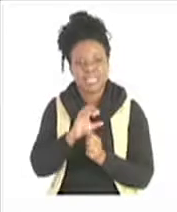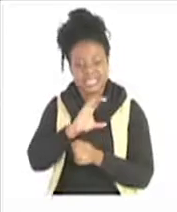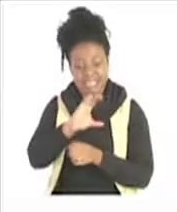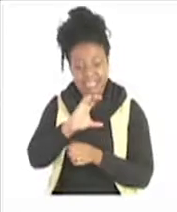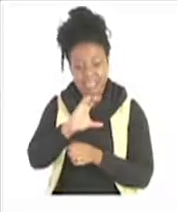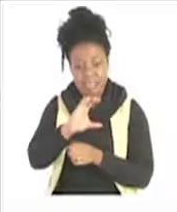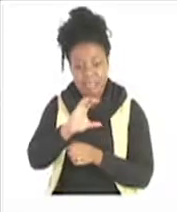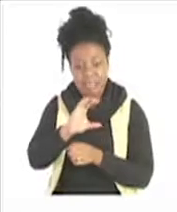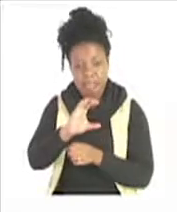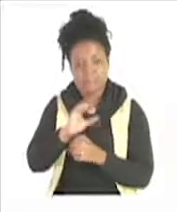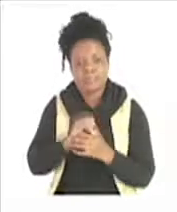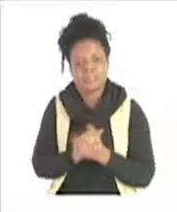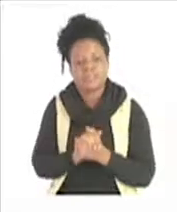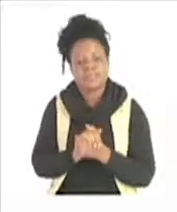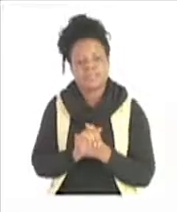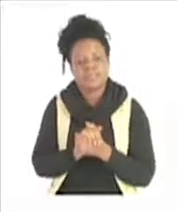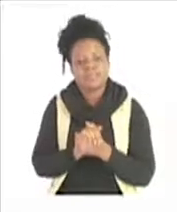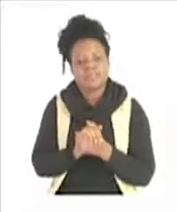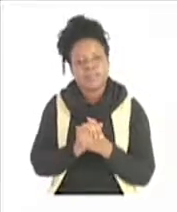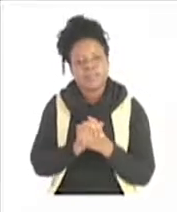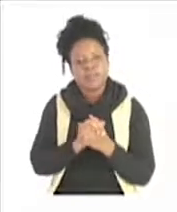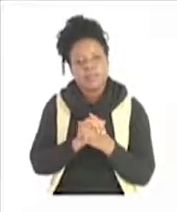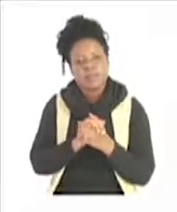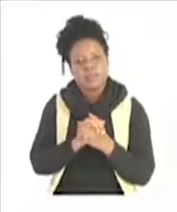Let's see number C.